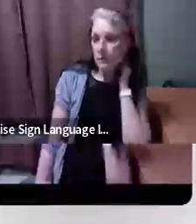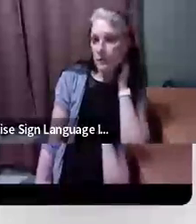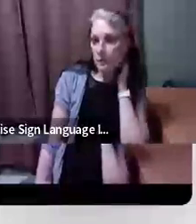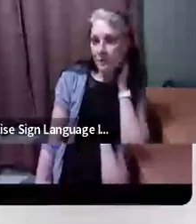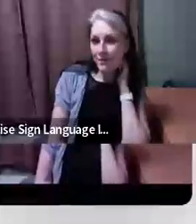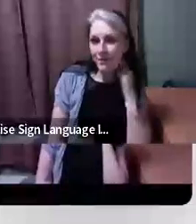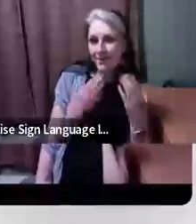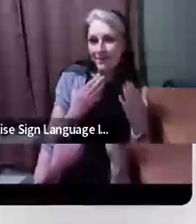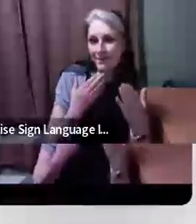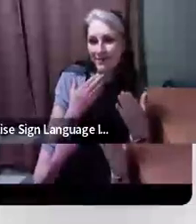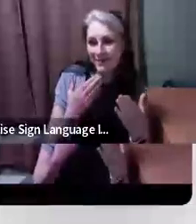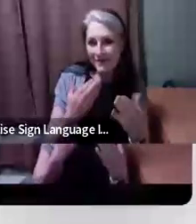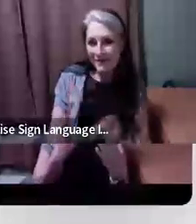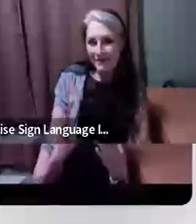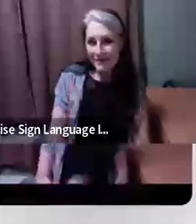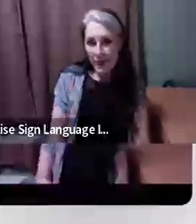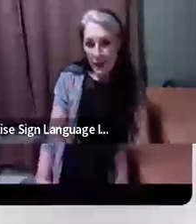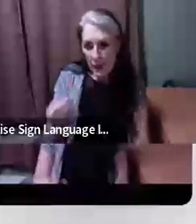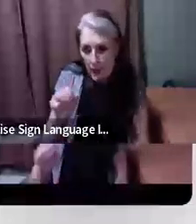Thank you. Is it Amelia?